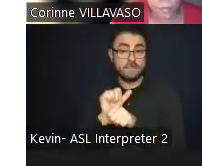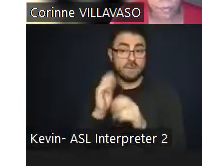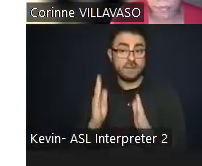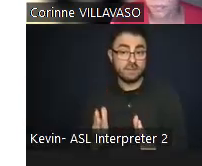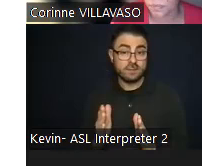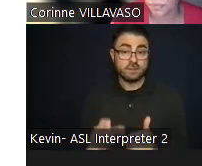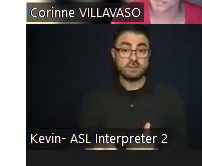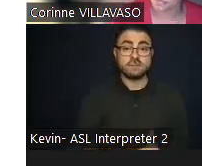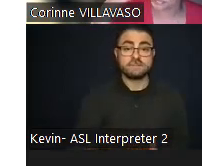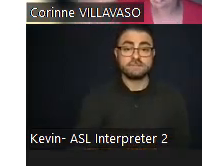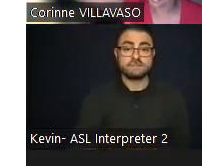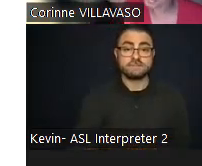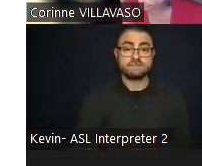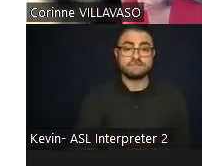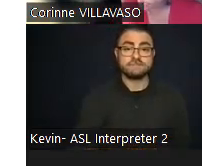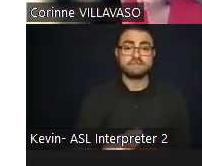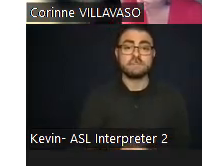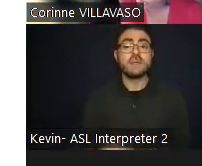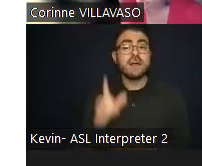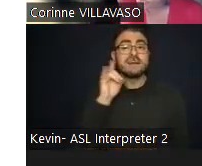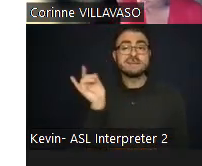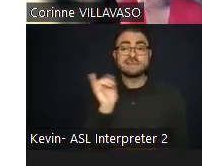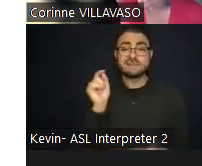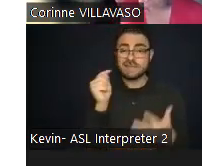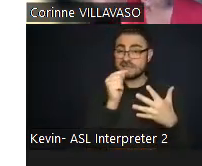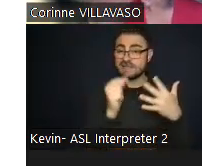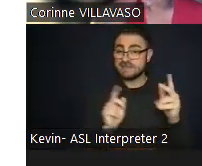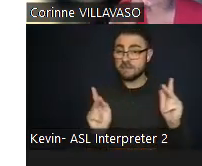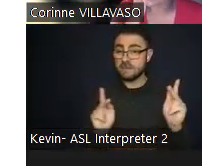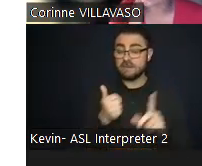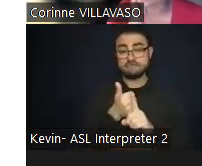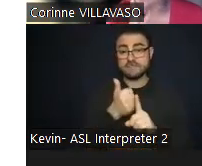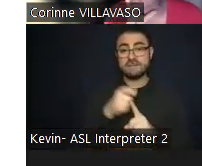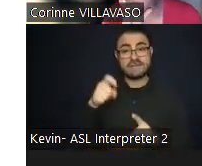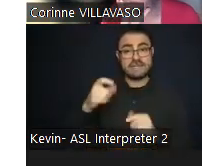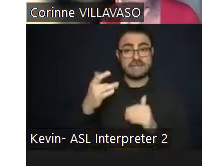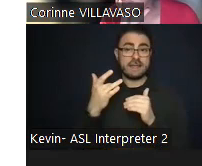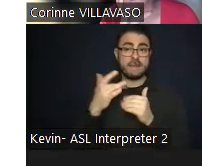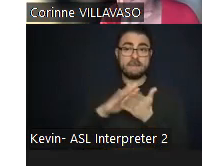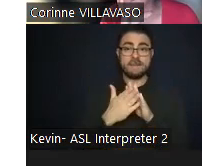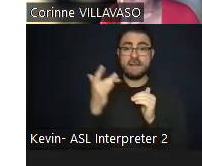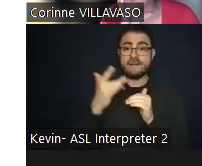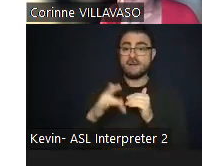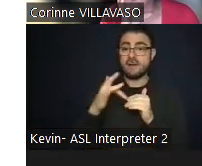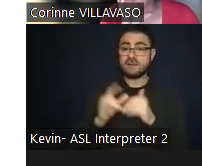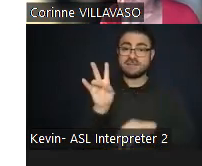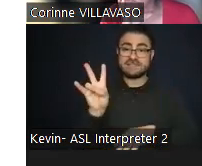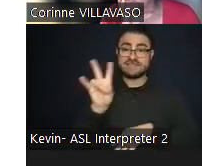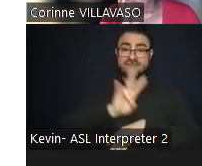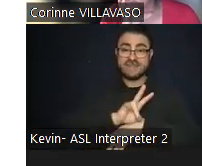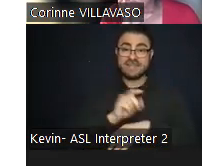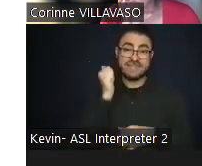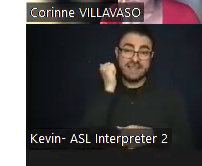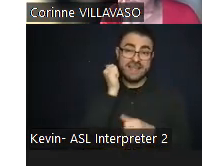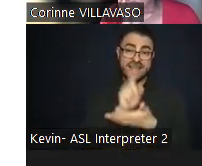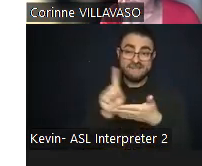It sounds to me like these people would need to be available kind of 7 days a week to take complaints